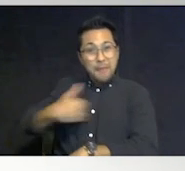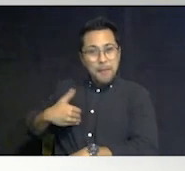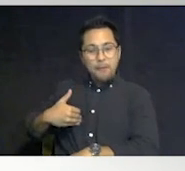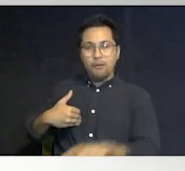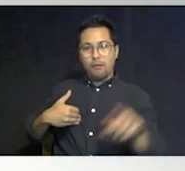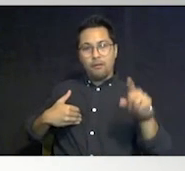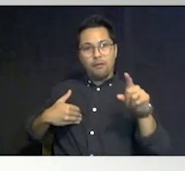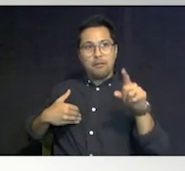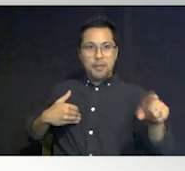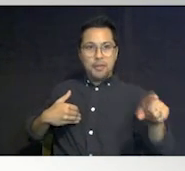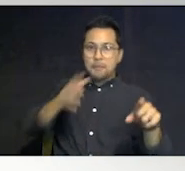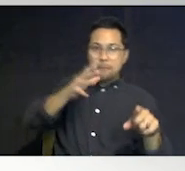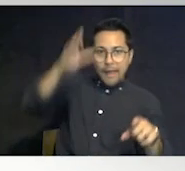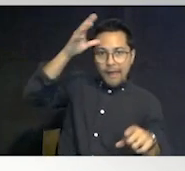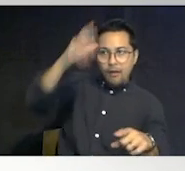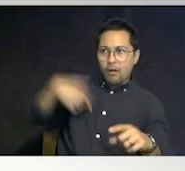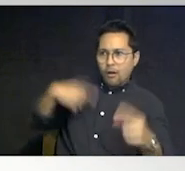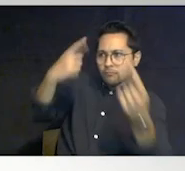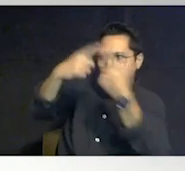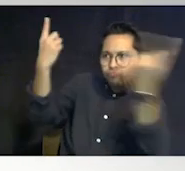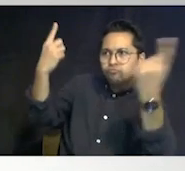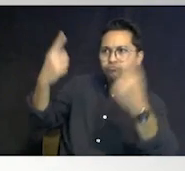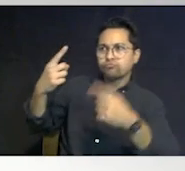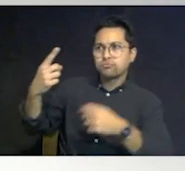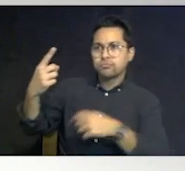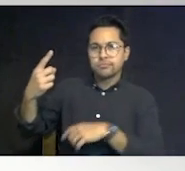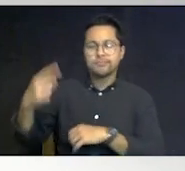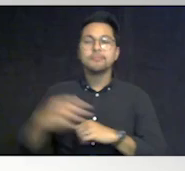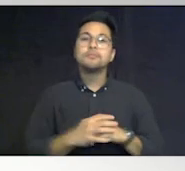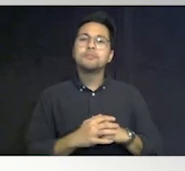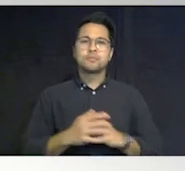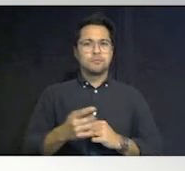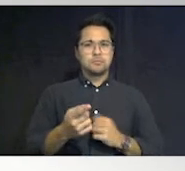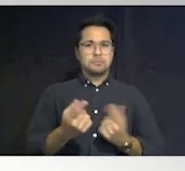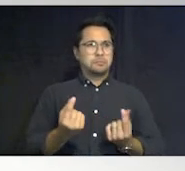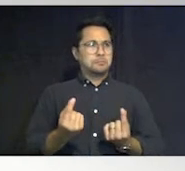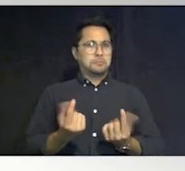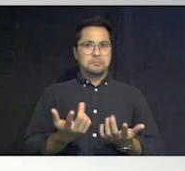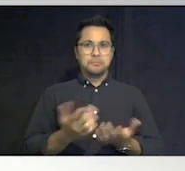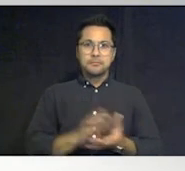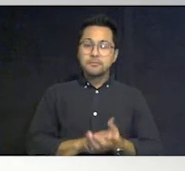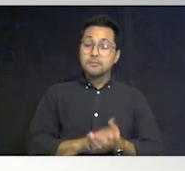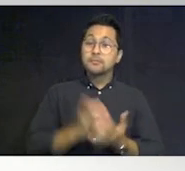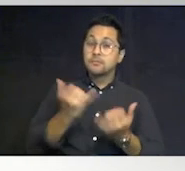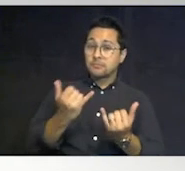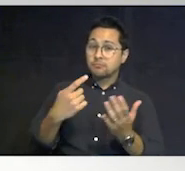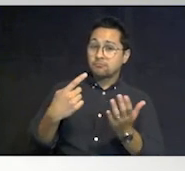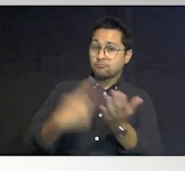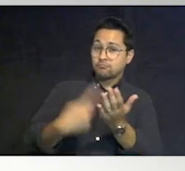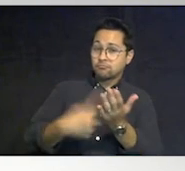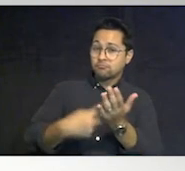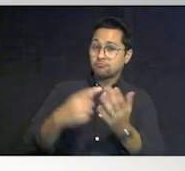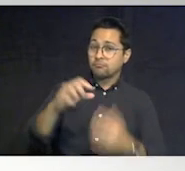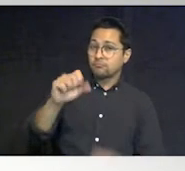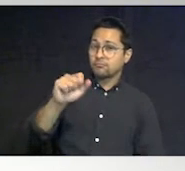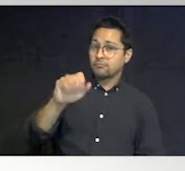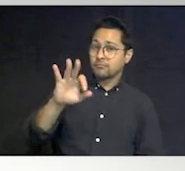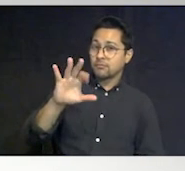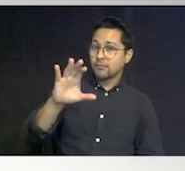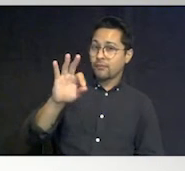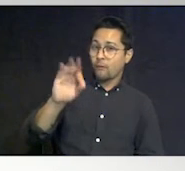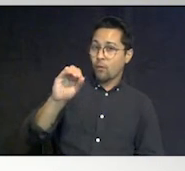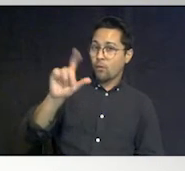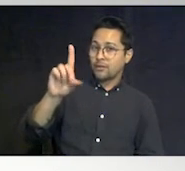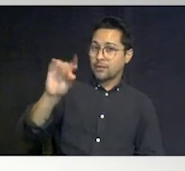having a disagreement with, a conflict with. So what do? At this point, we talk about that scaffolding and the kind of